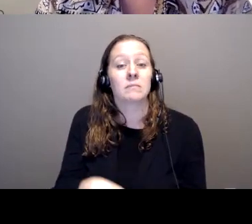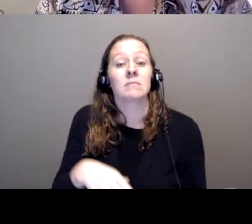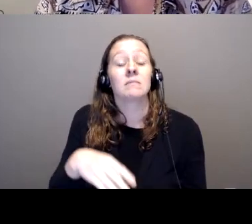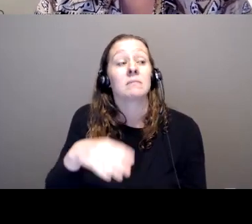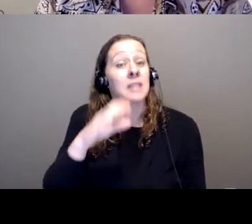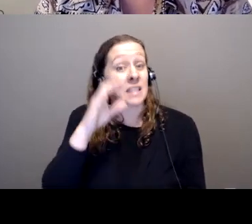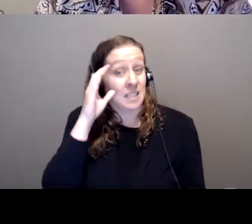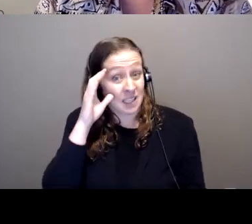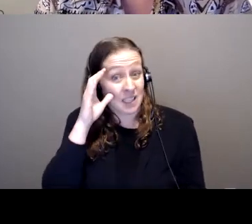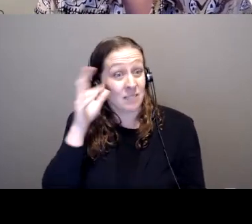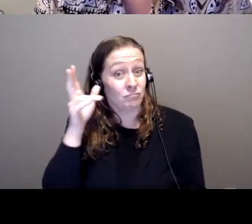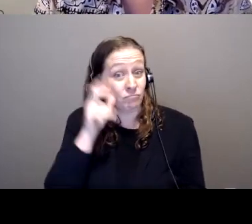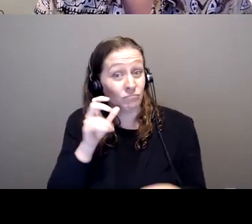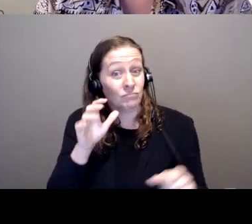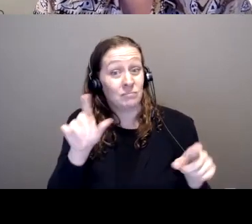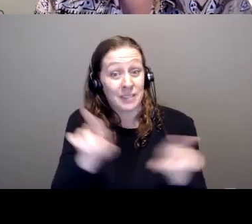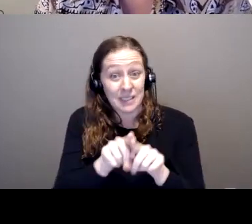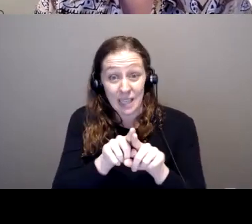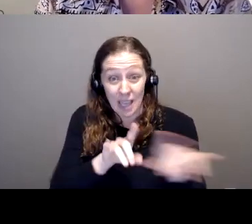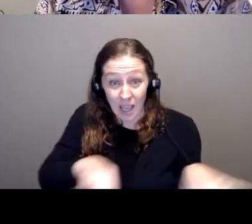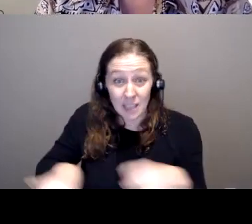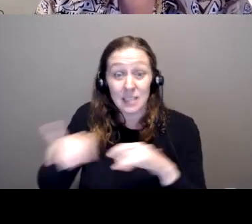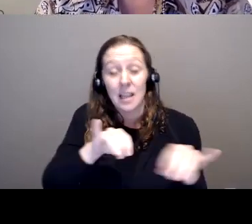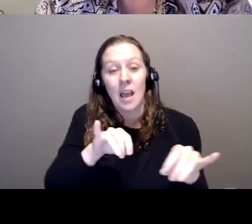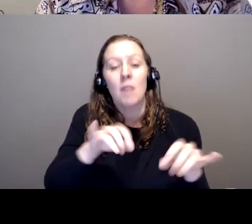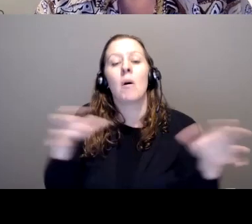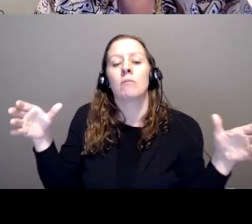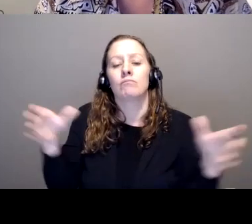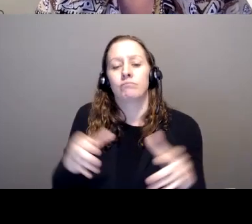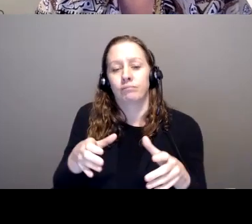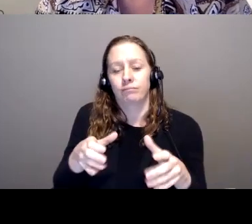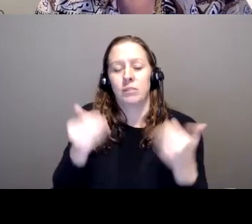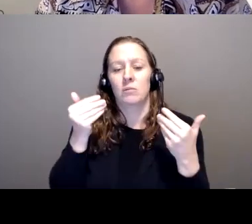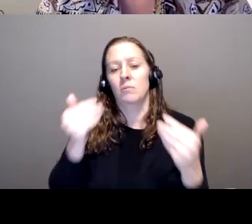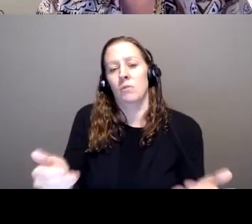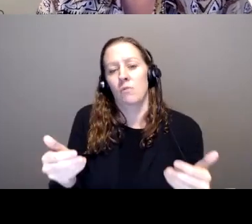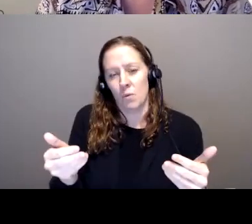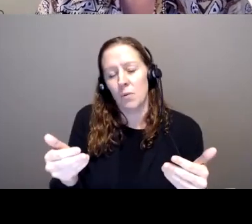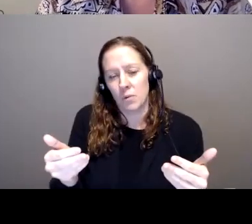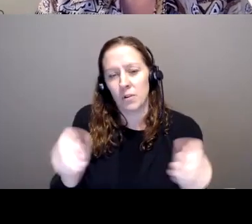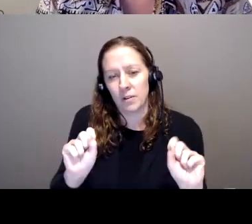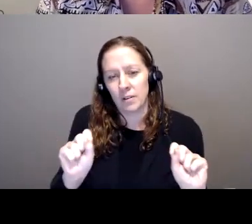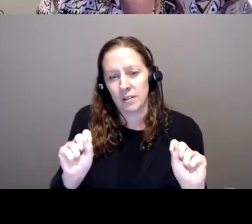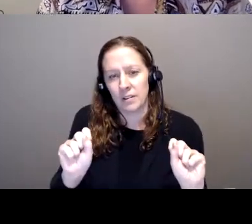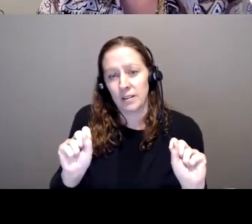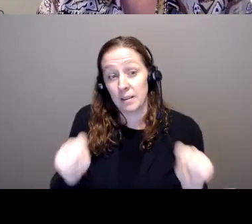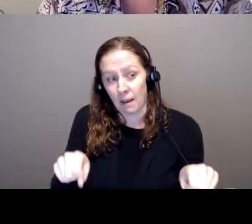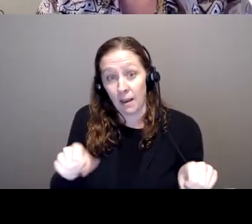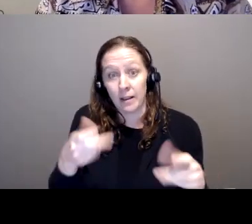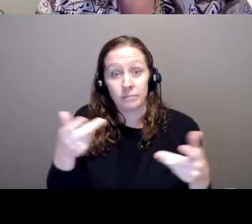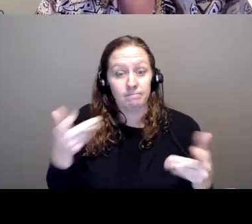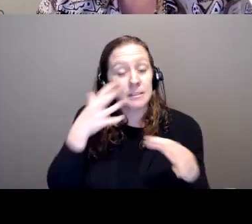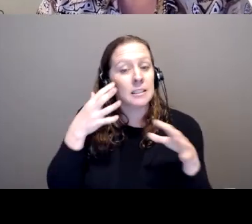that, then they could come together and move forward with coming to decisions in the